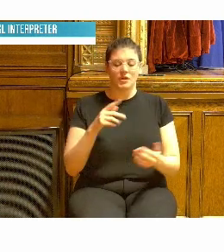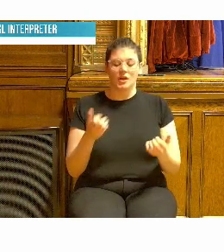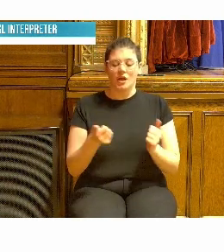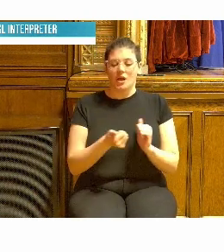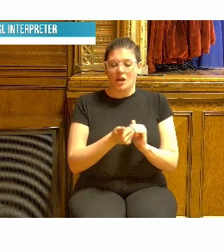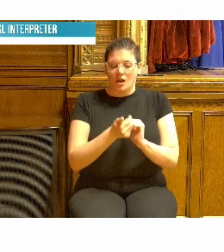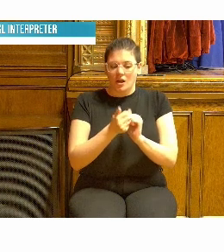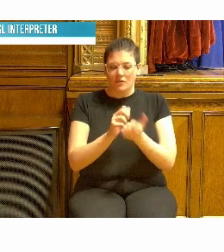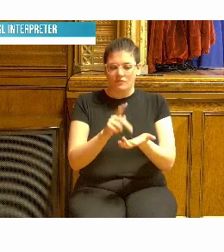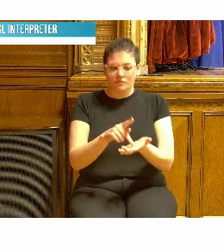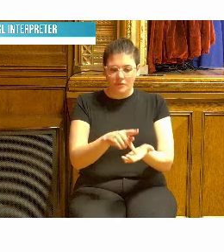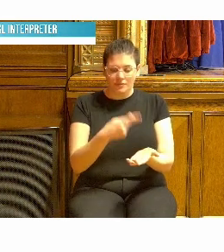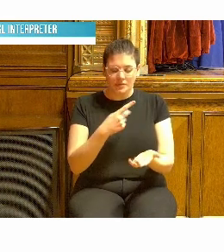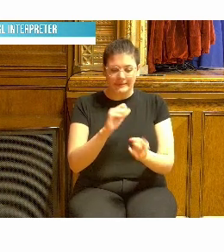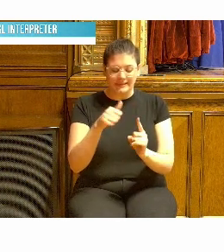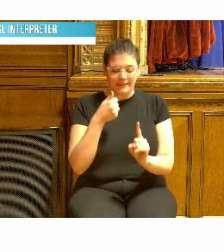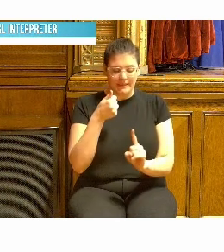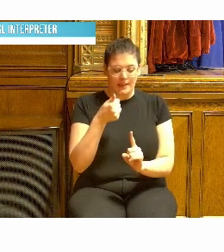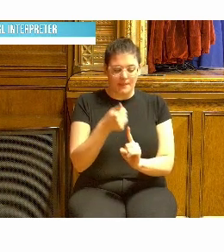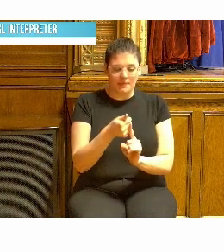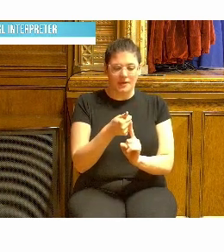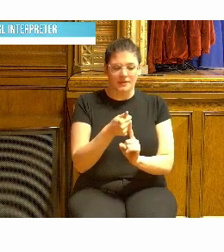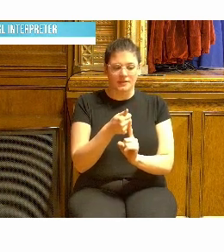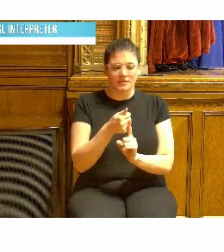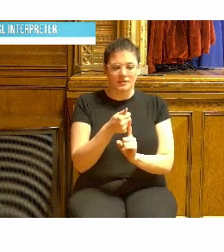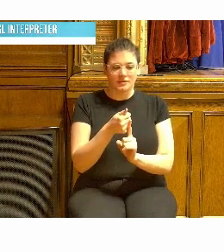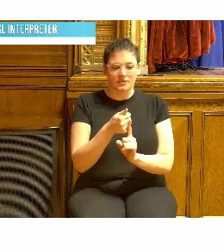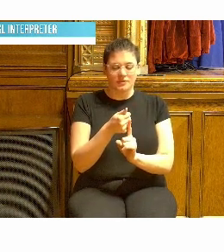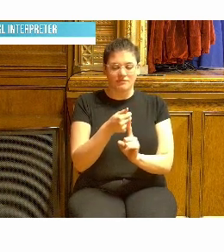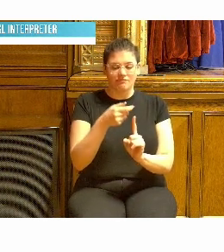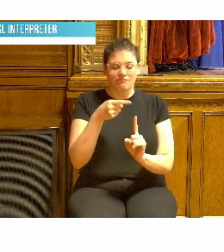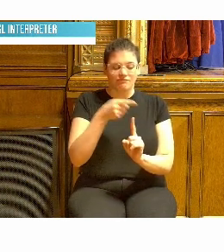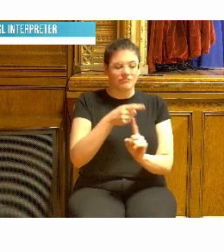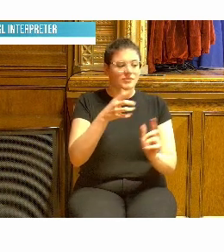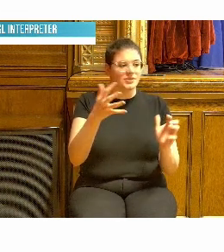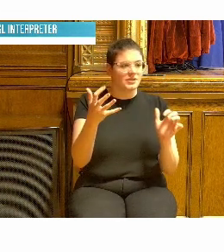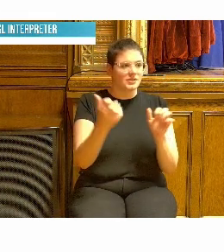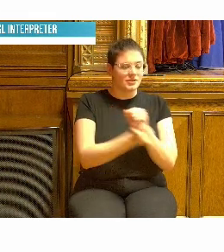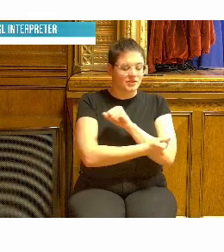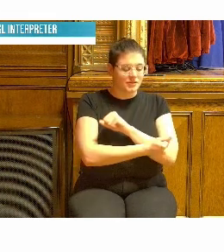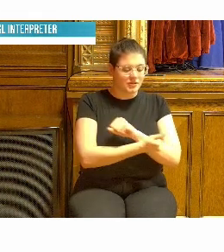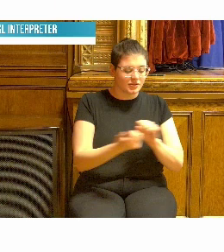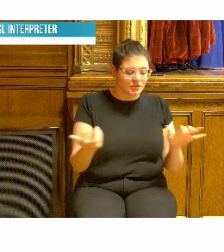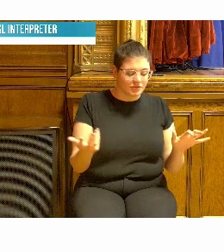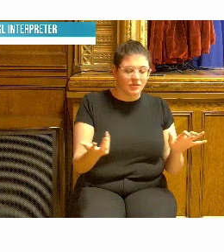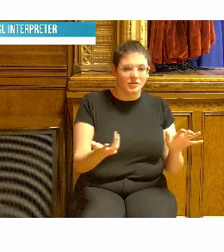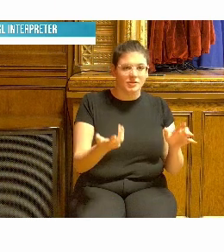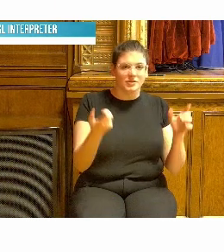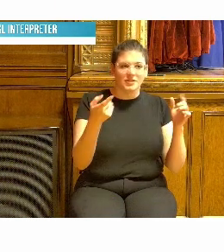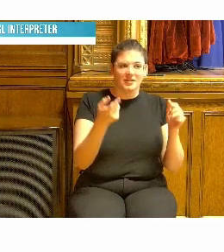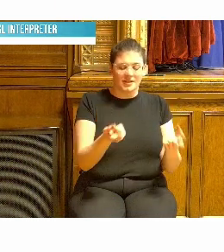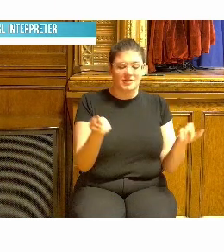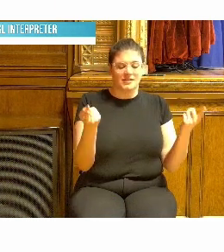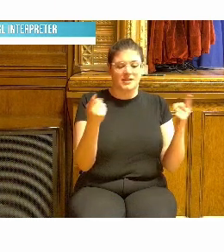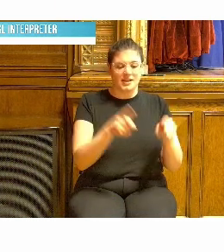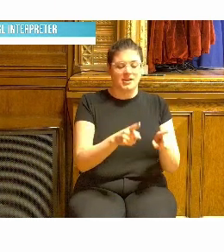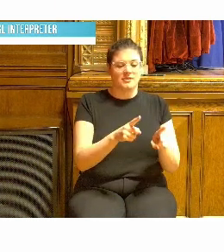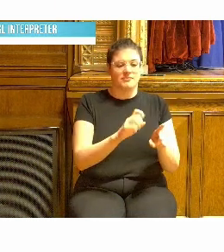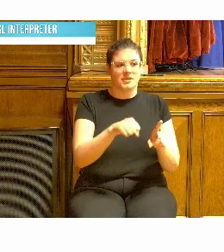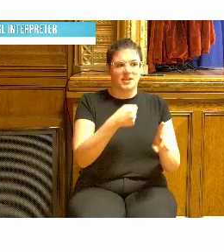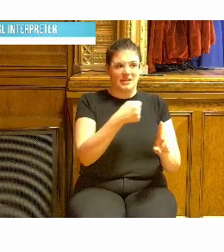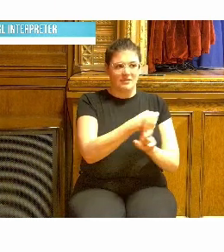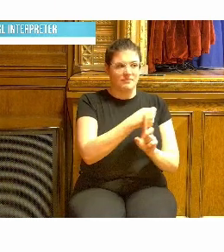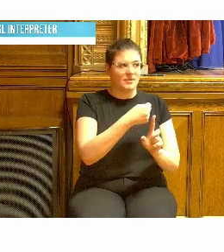impact the destruction that mass incarceration has had on black communities